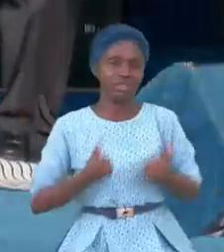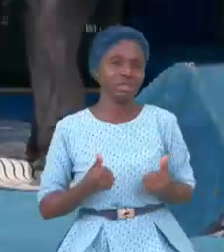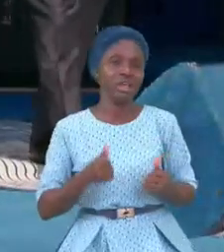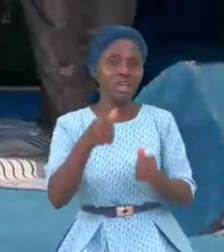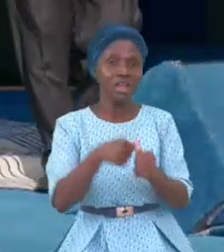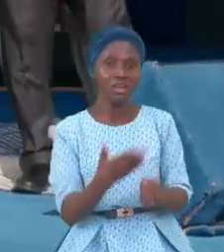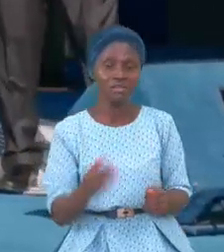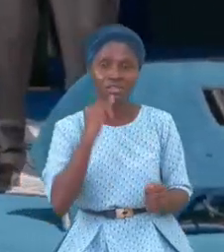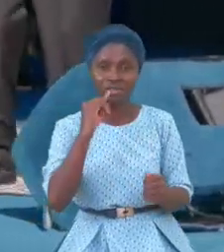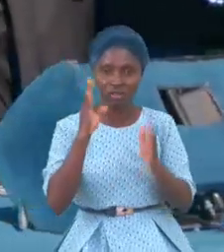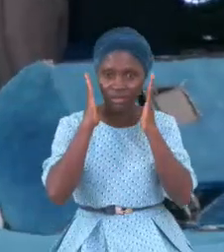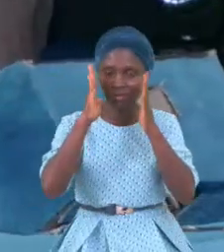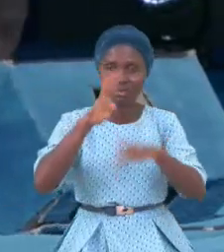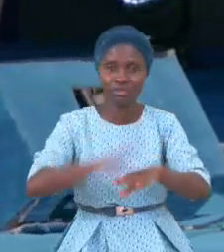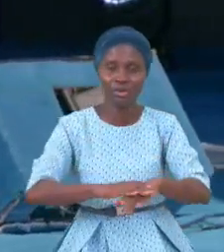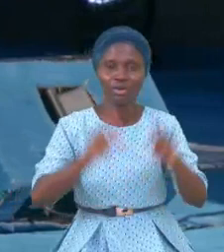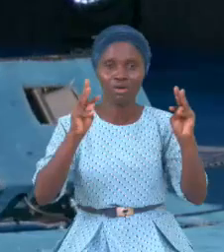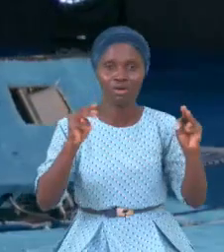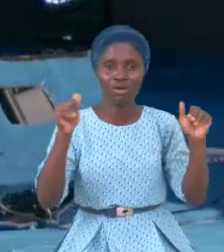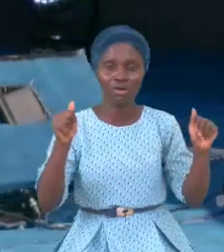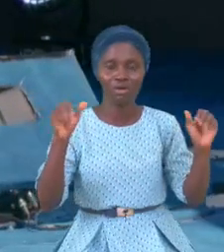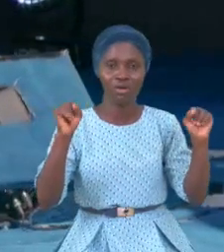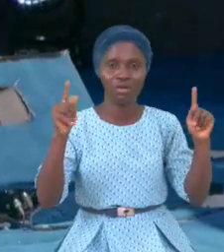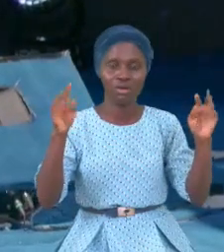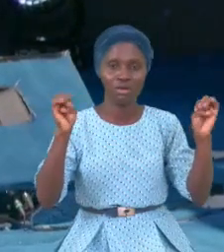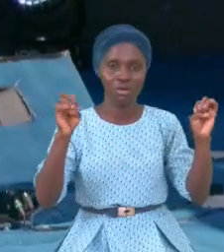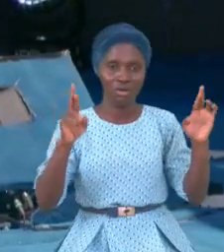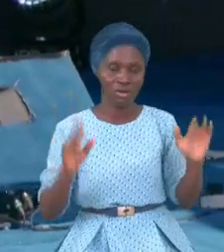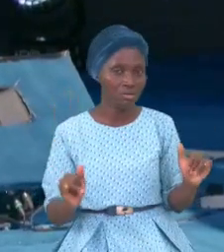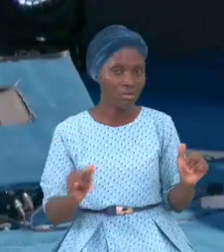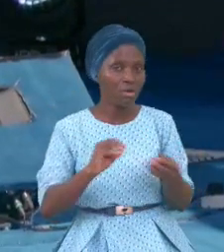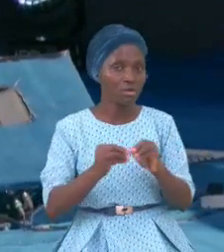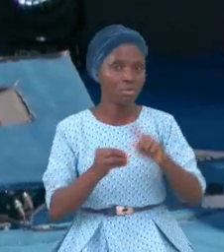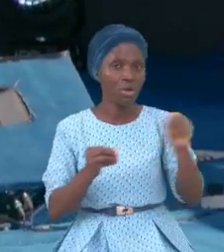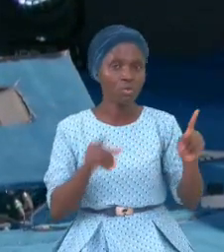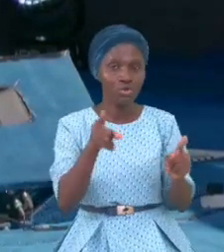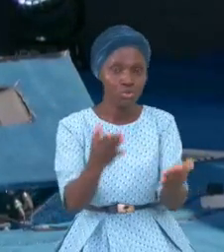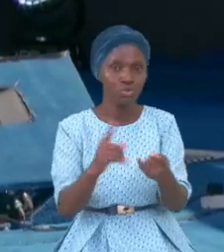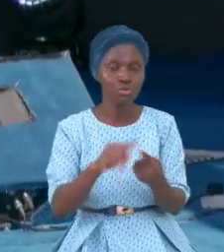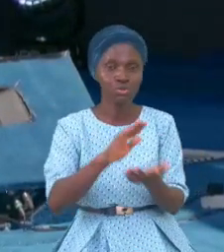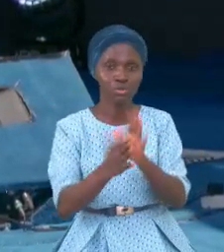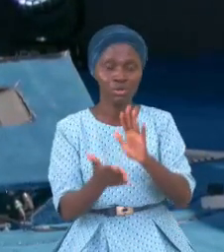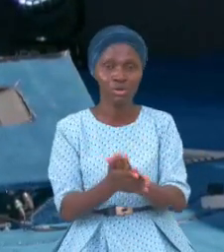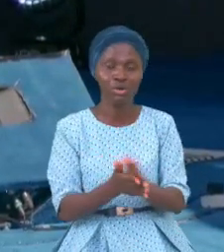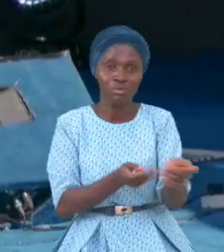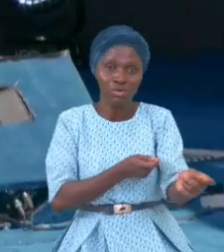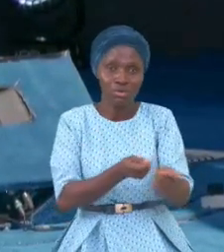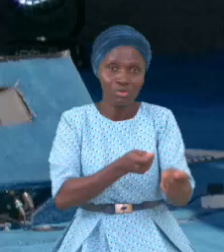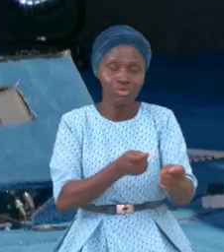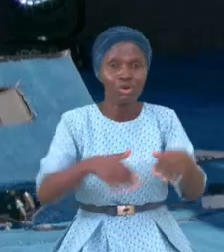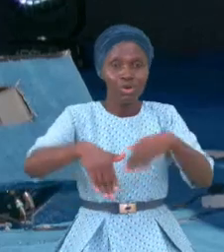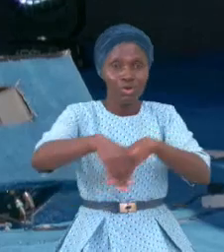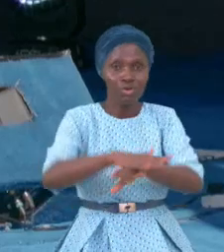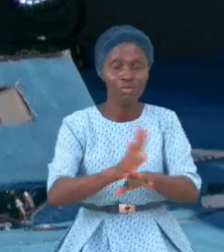mastery. Number one, you want to be have mastery over your flesh, so that your flesh does